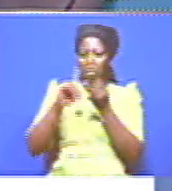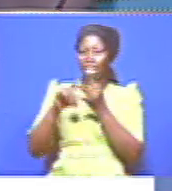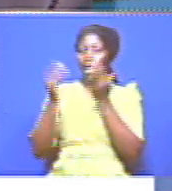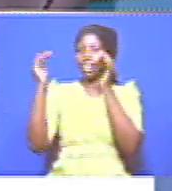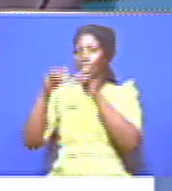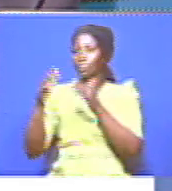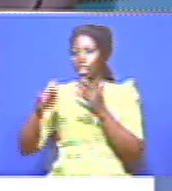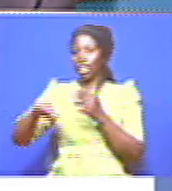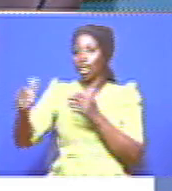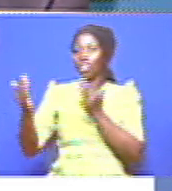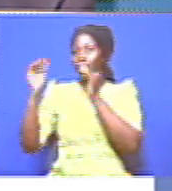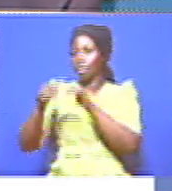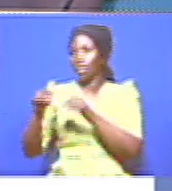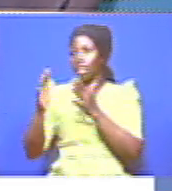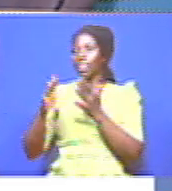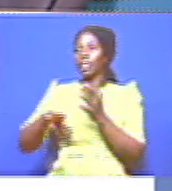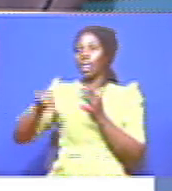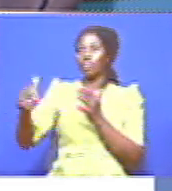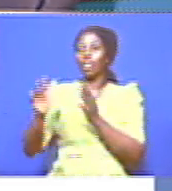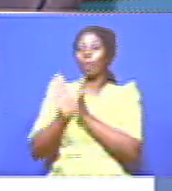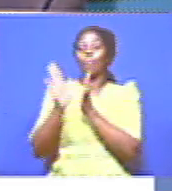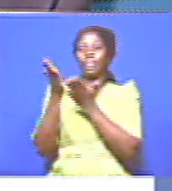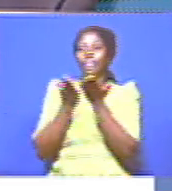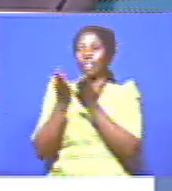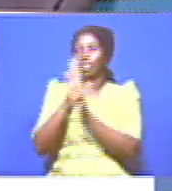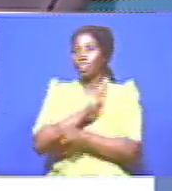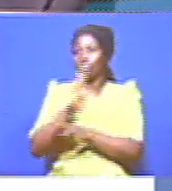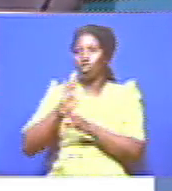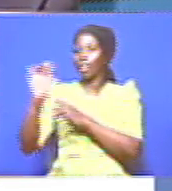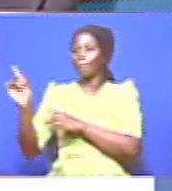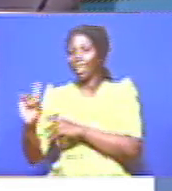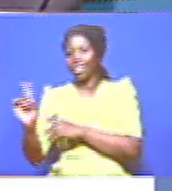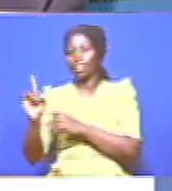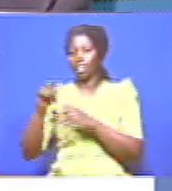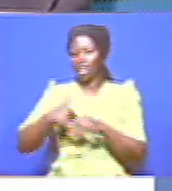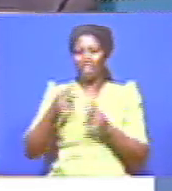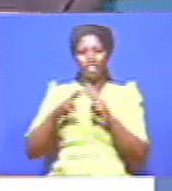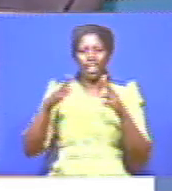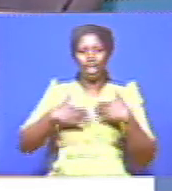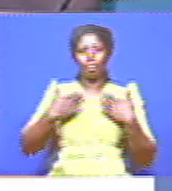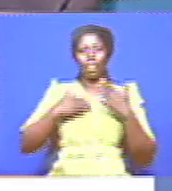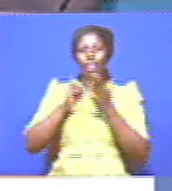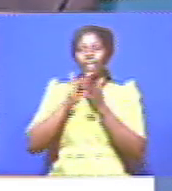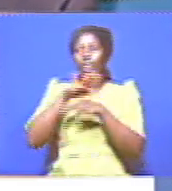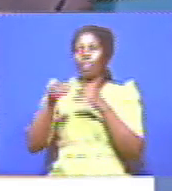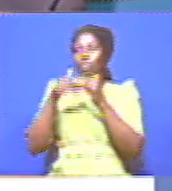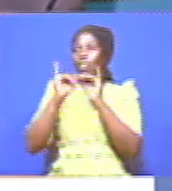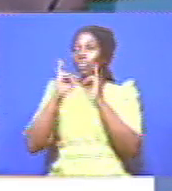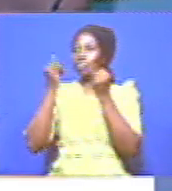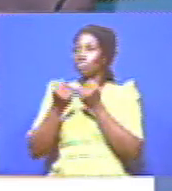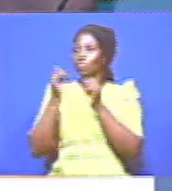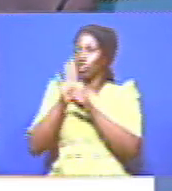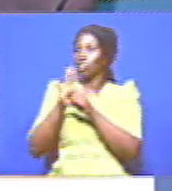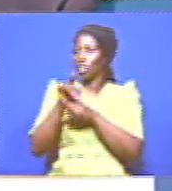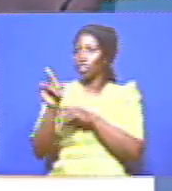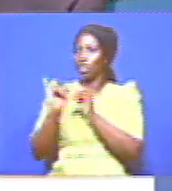county assembly, whether it is the county public mm-hmm. service board, mm-hmm. whether it is ministries, and I'm very happy that mm-hmm. all the institutions, majority of them, mm-hmm.